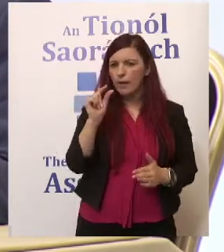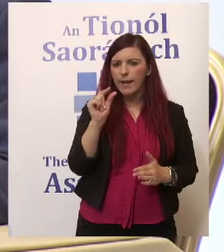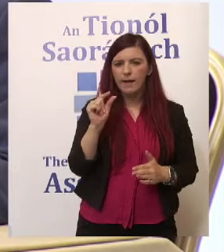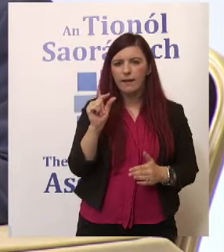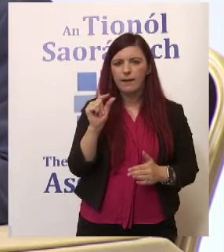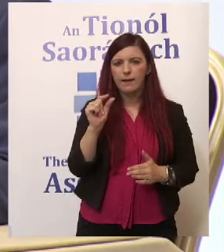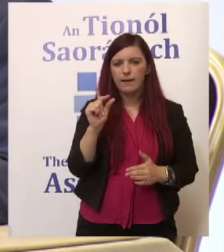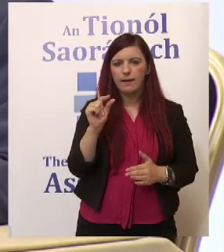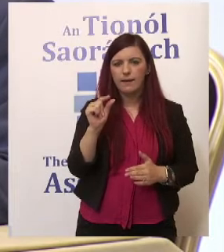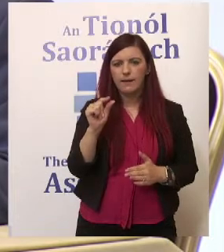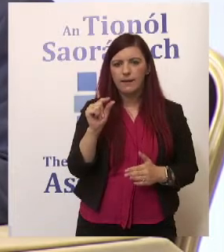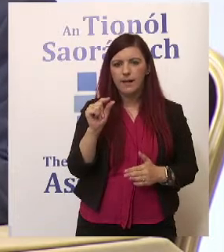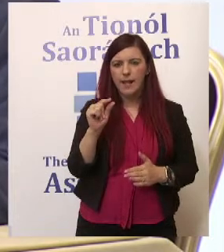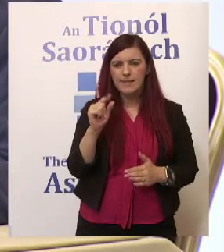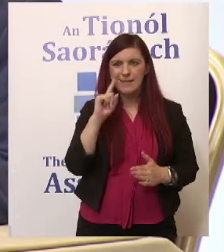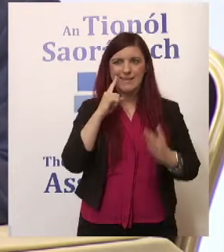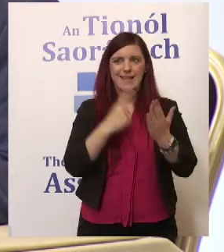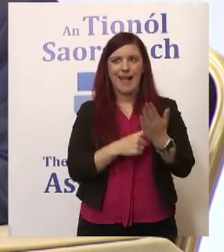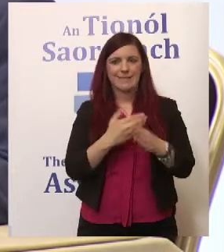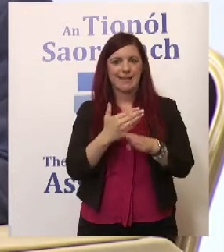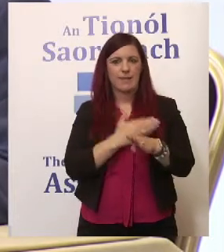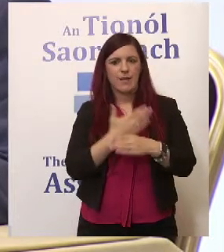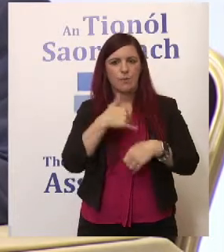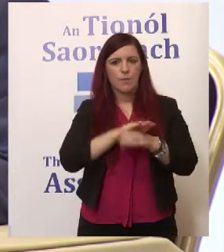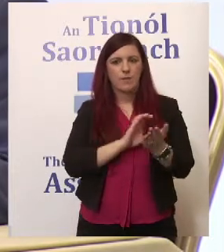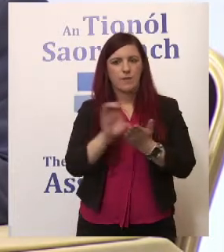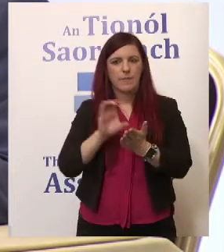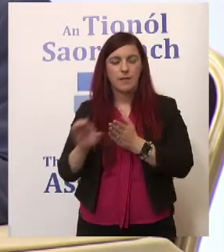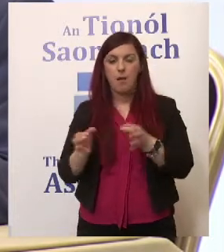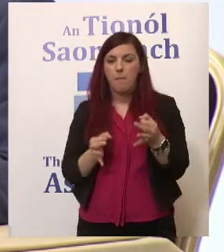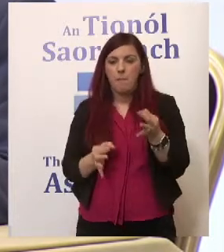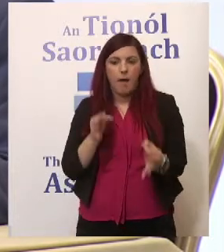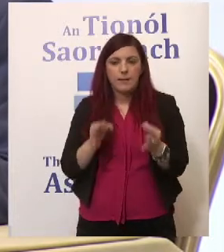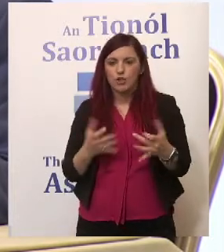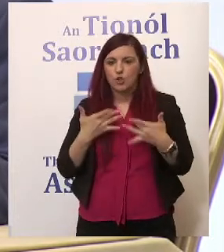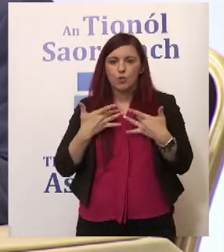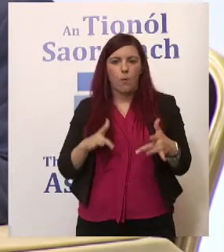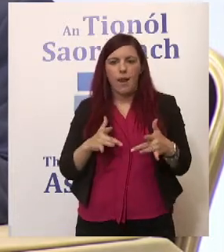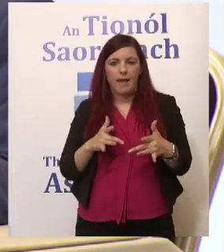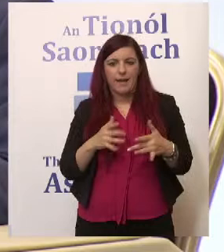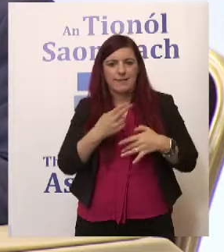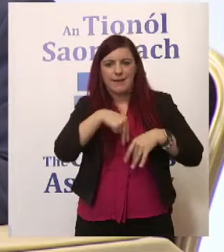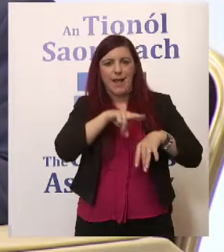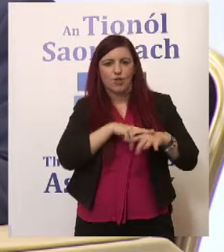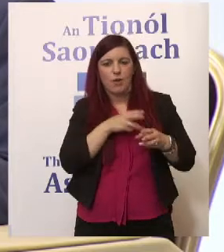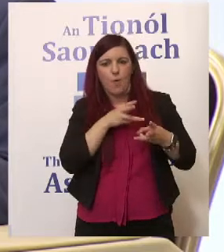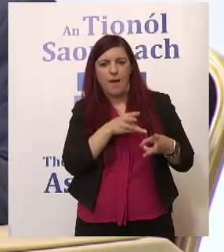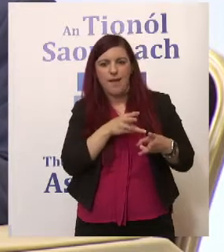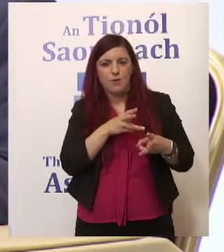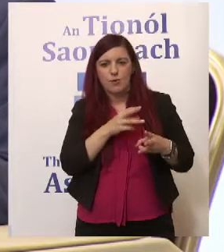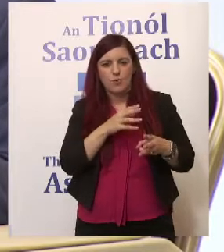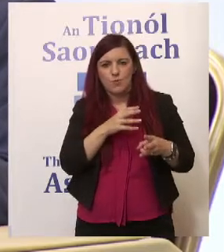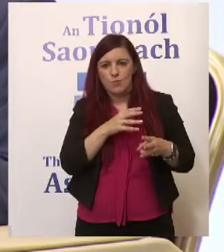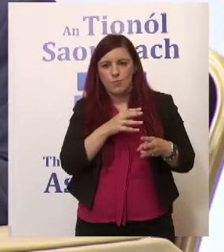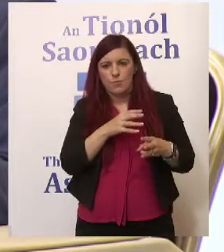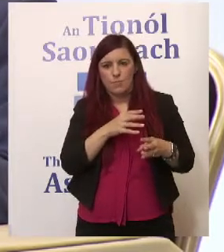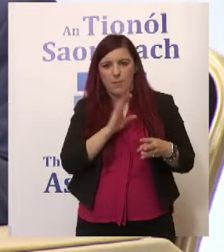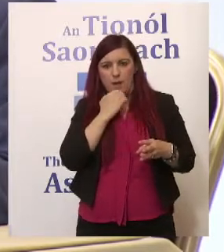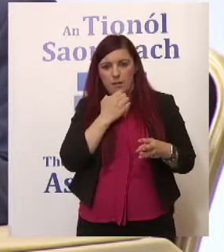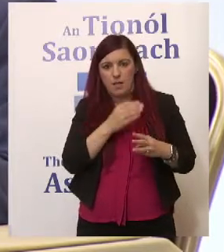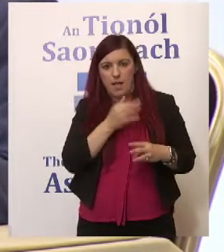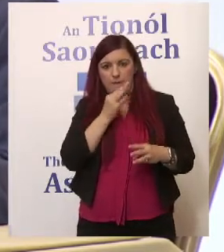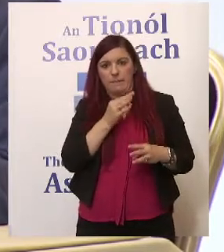any specific way. Okay, politicians don't like it at national level, because if, God forbid, if the money